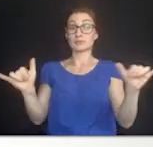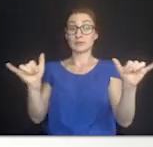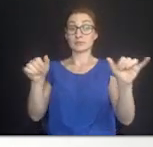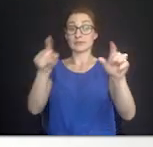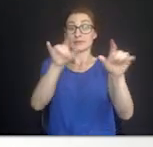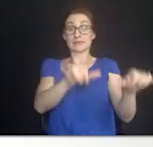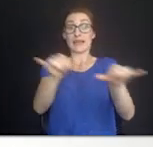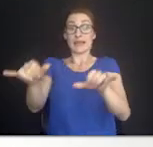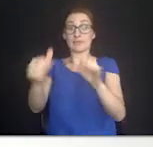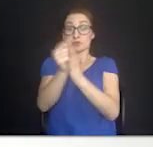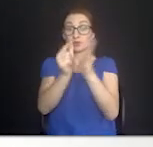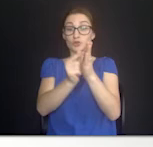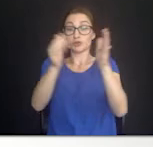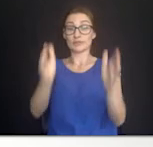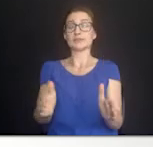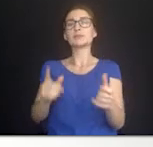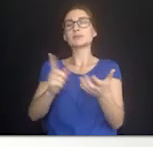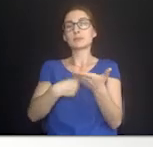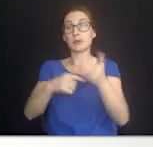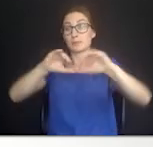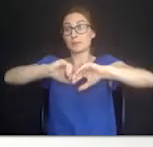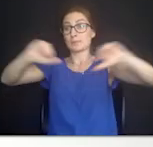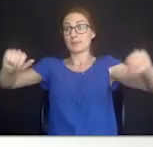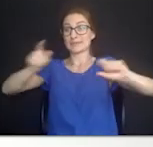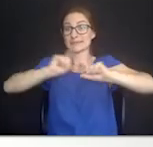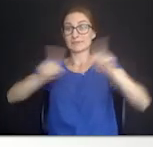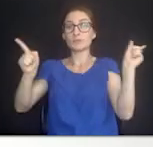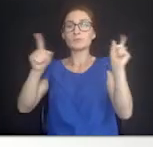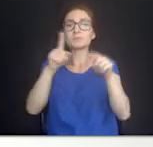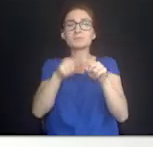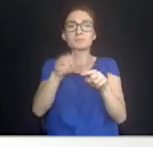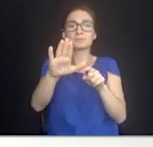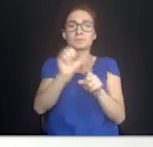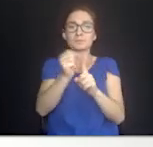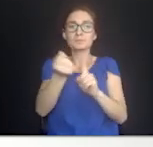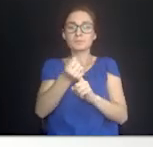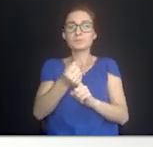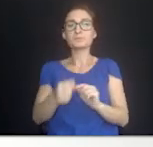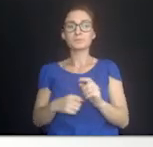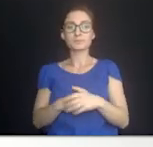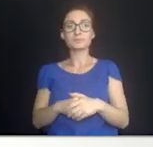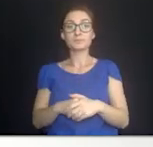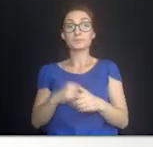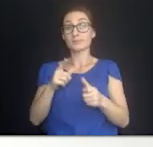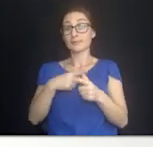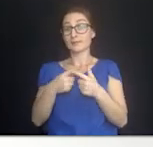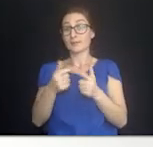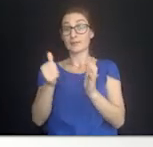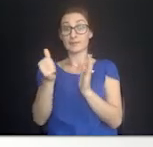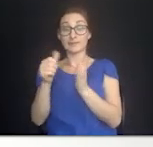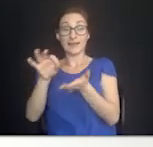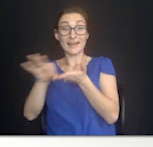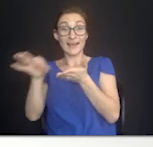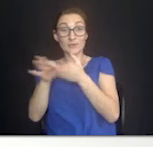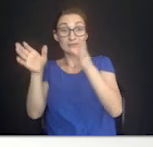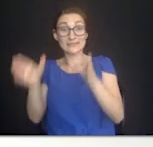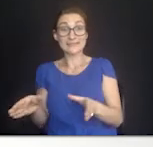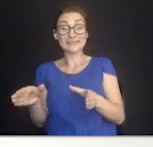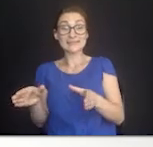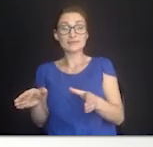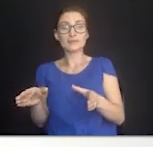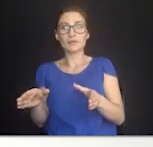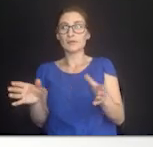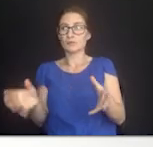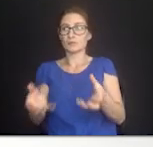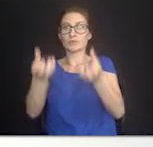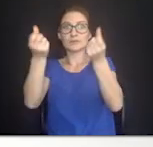services, sometimes separate. It really depends on the situation. And then the accountant is really important too, right? There's a lot of deductions that you